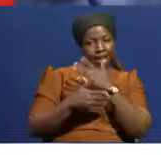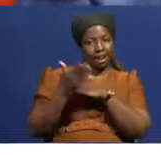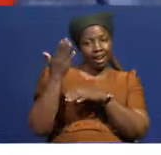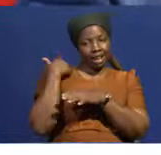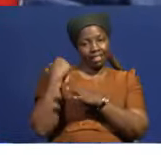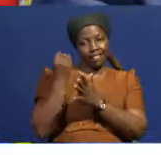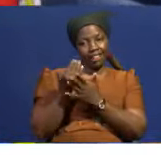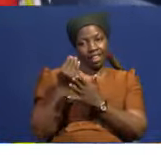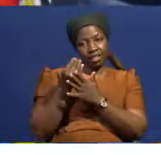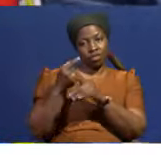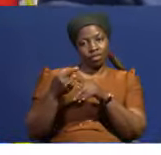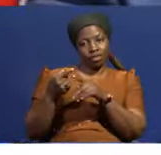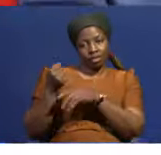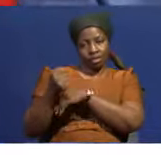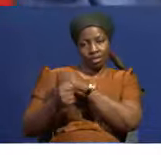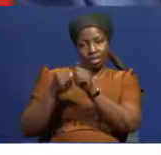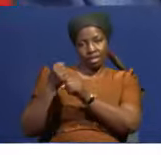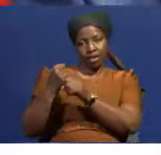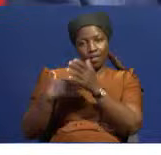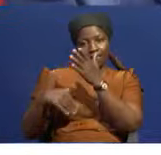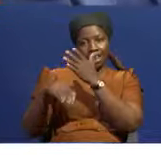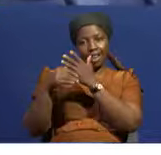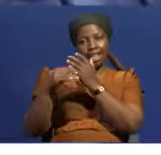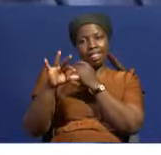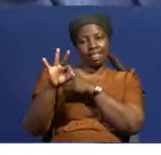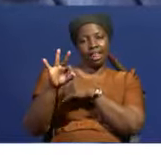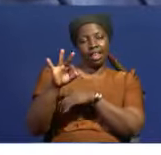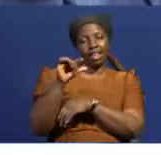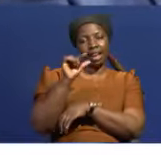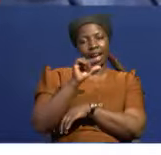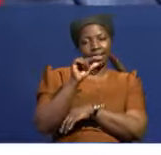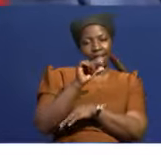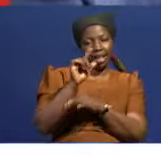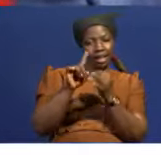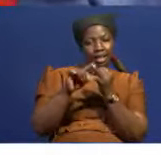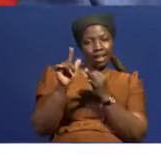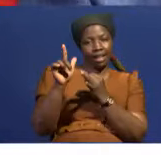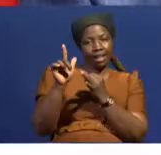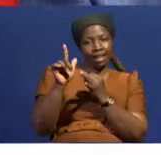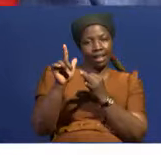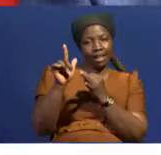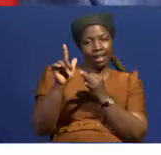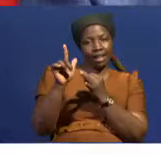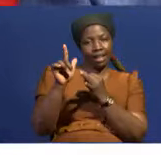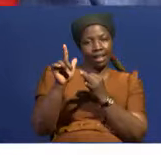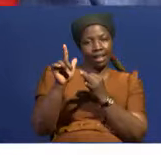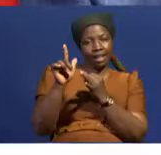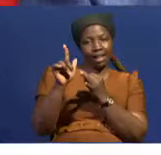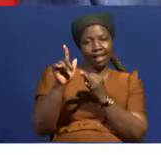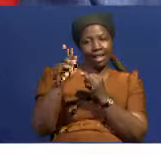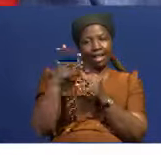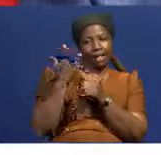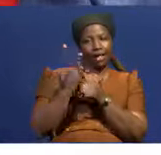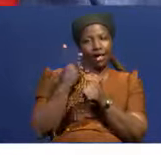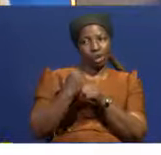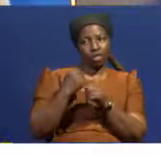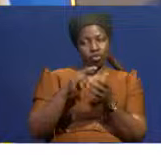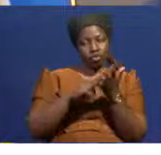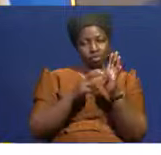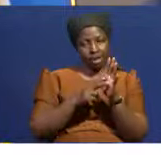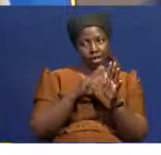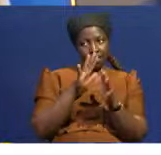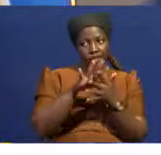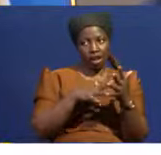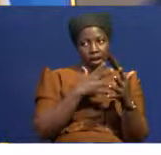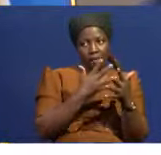have added 3. That is Garissa County, Laikipia County, and Elgeyo Marakwet. The framework is a